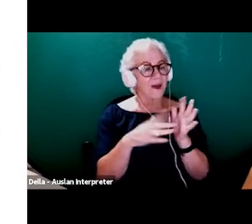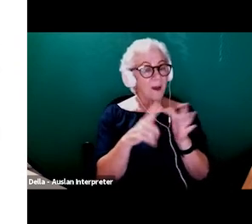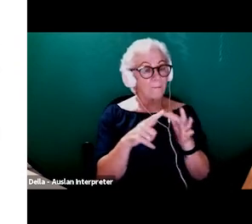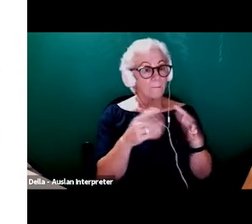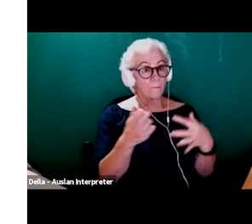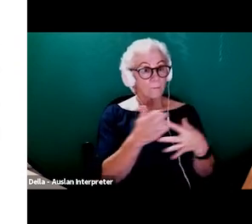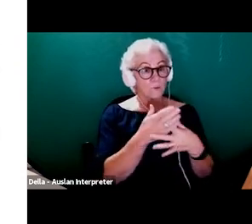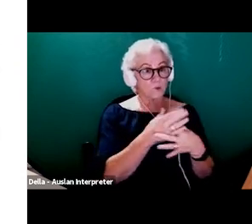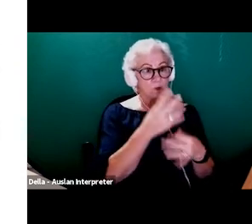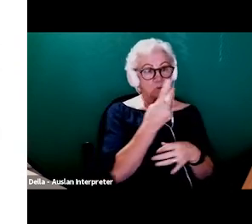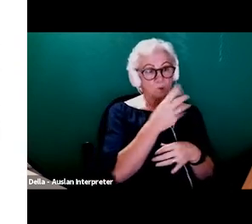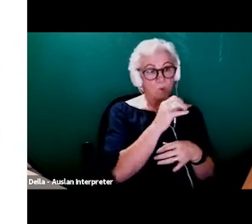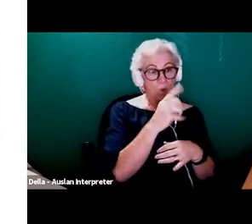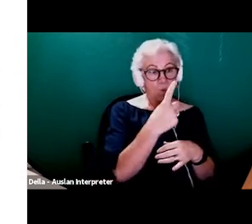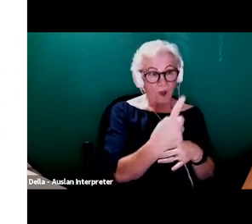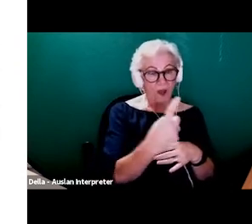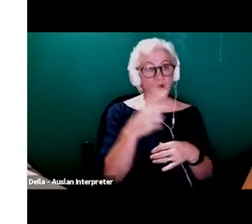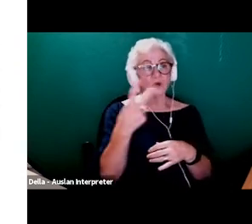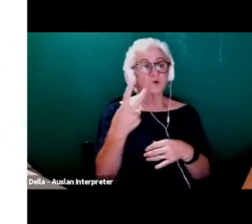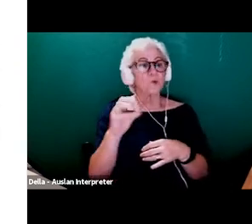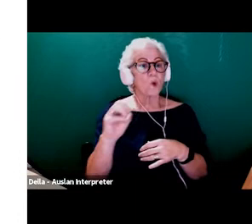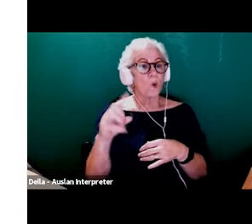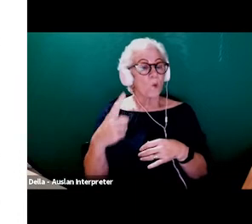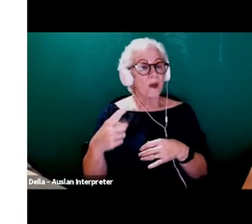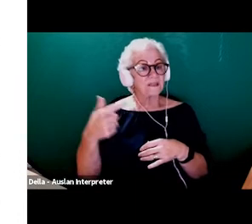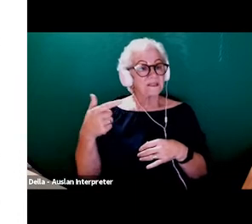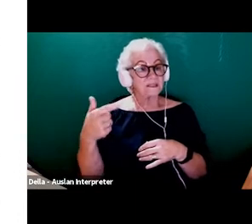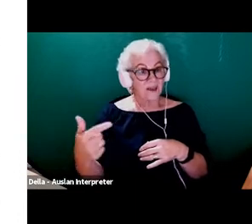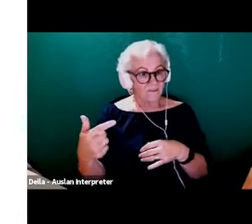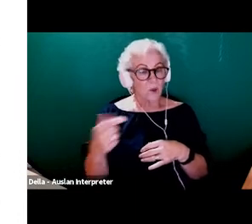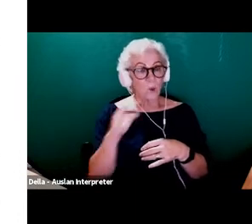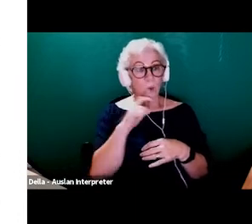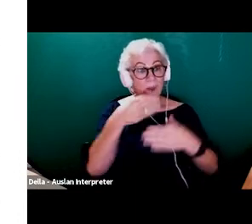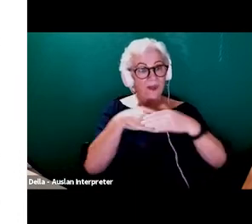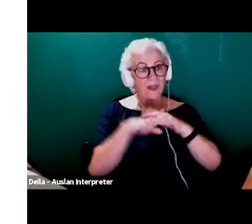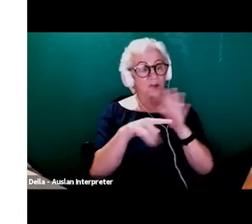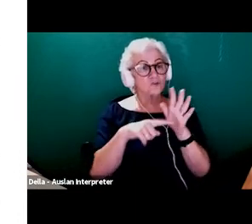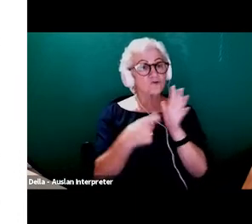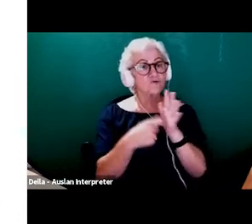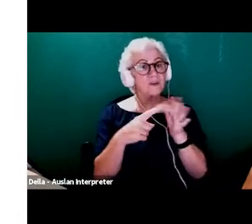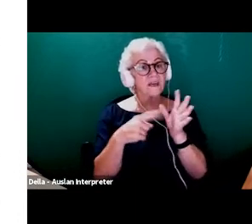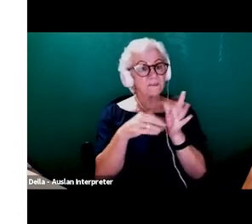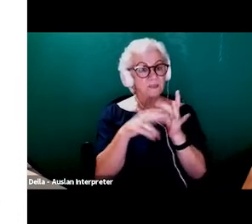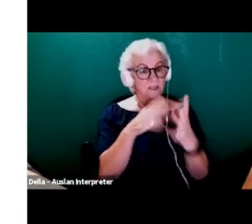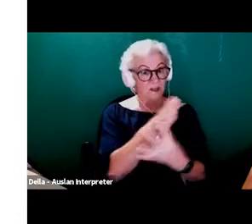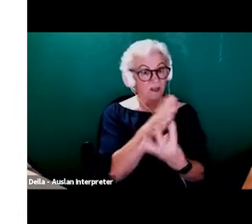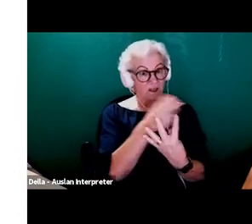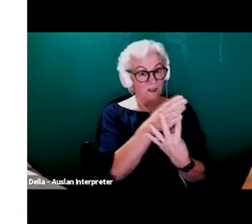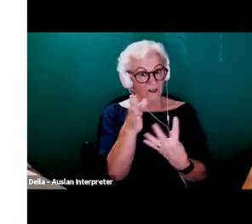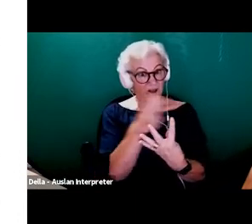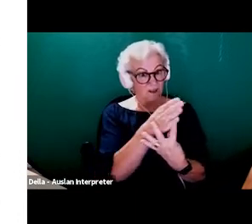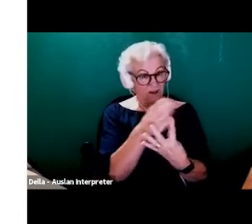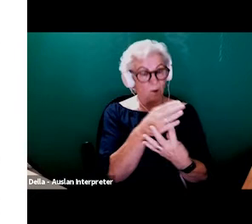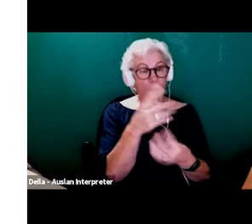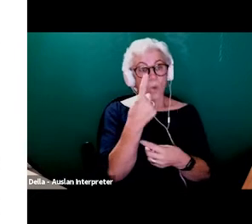Between 2001 and 2017, people who had entered treatment at any point in that period, 1 in 6 had